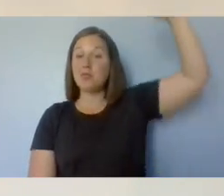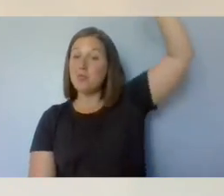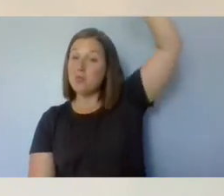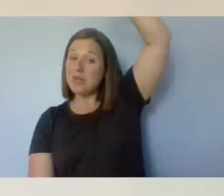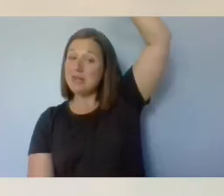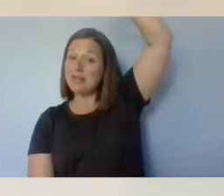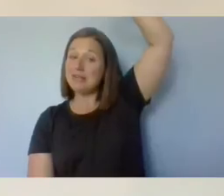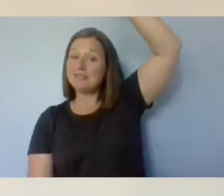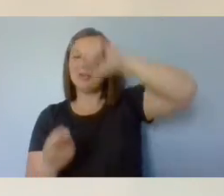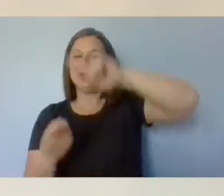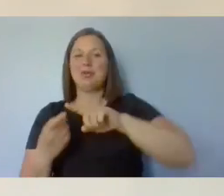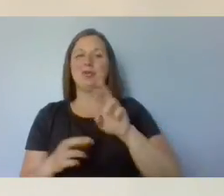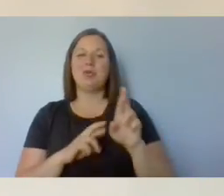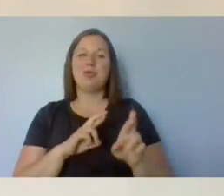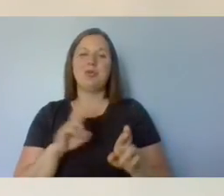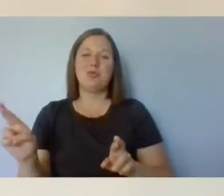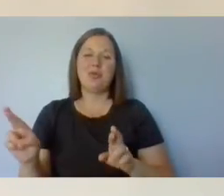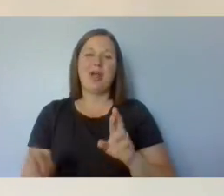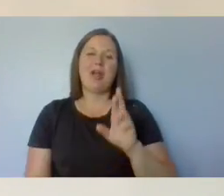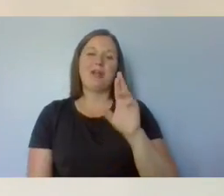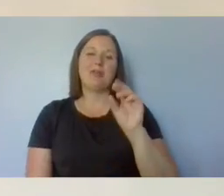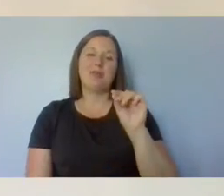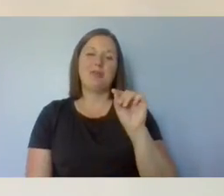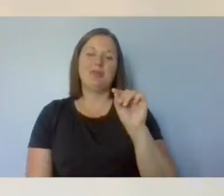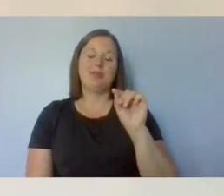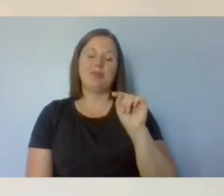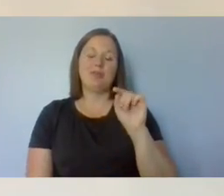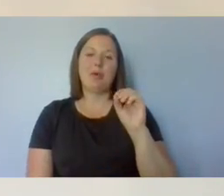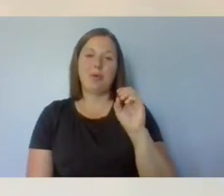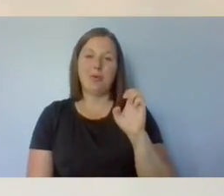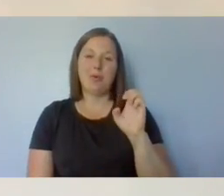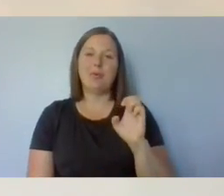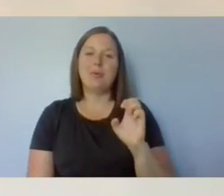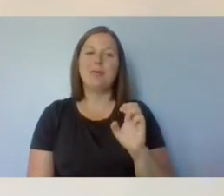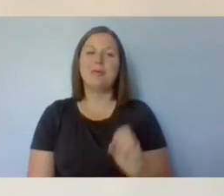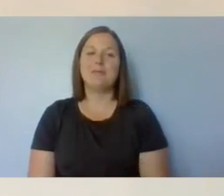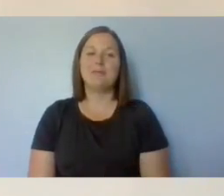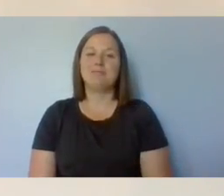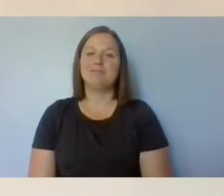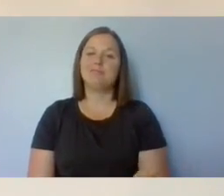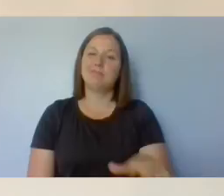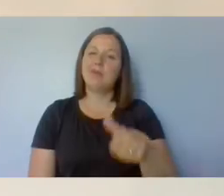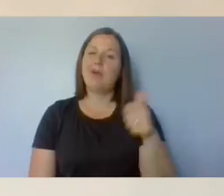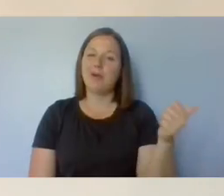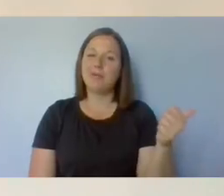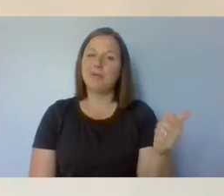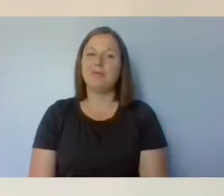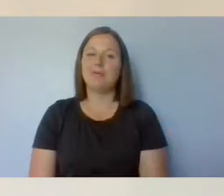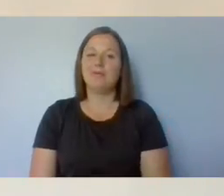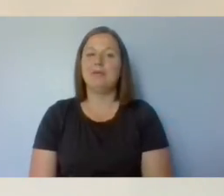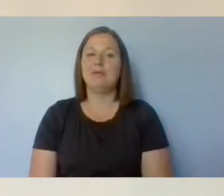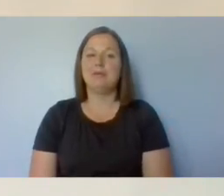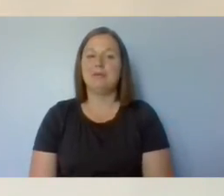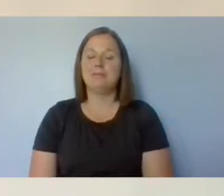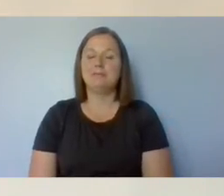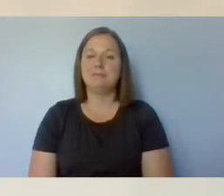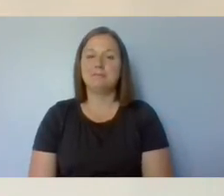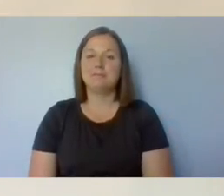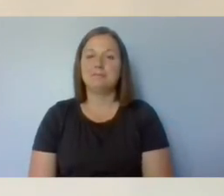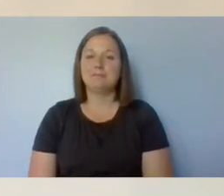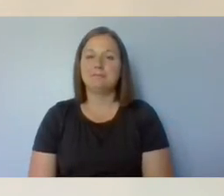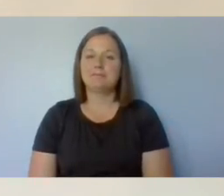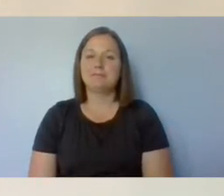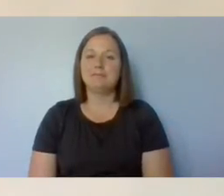your right toes. Come back up, breathe in, take it to the other side. Right arm reaches,